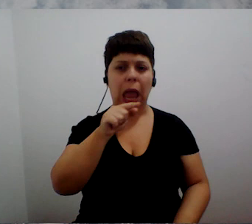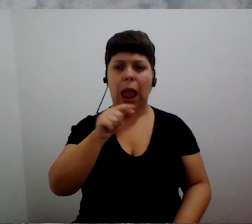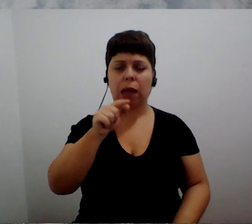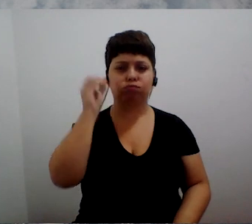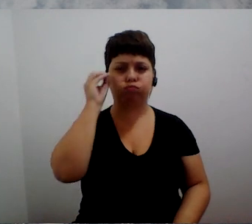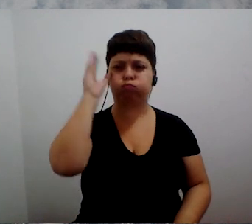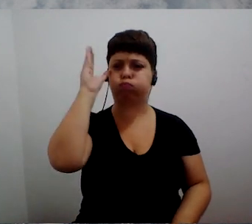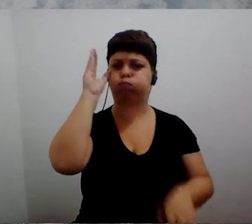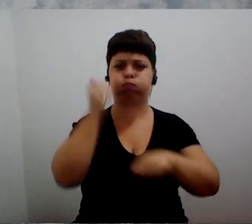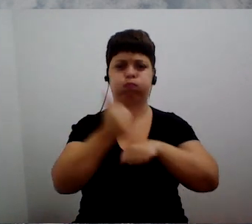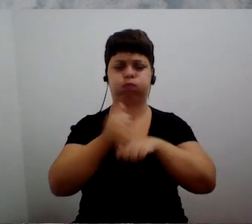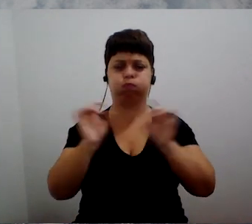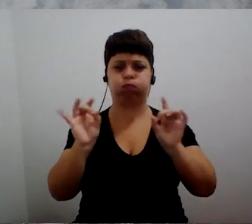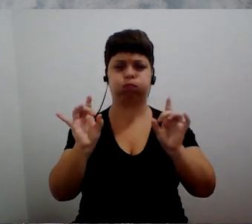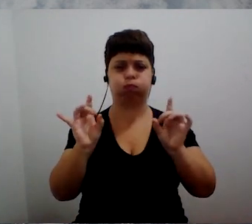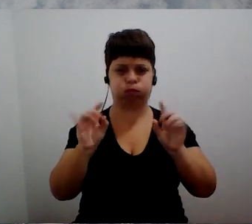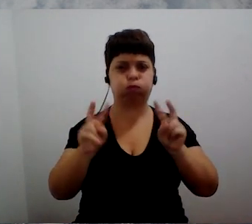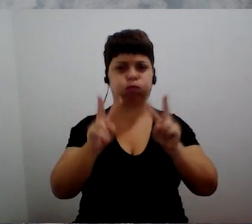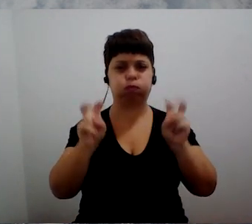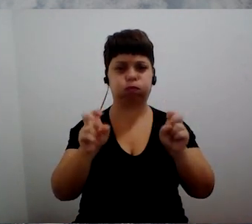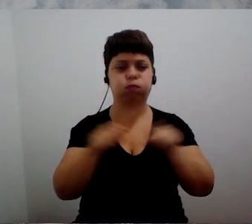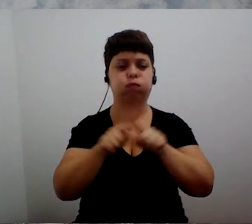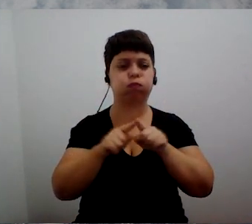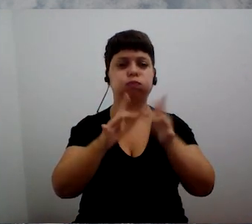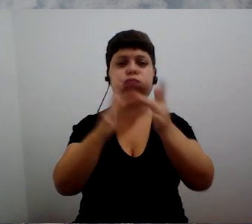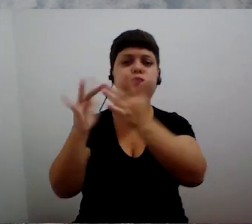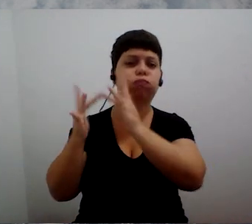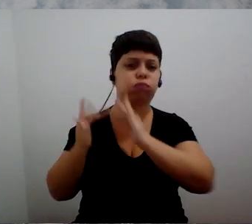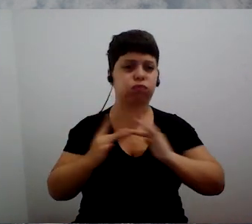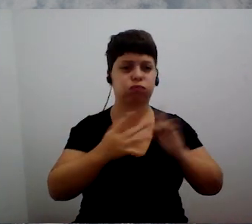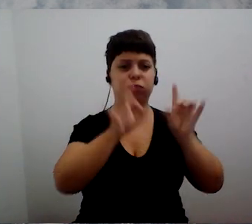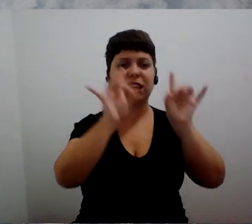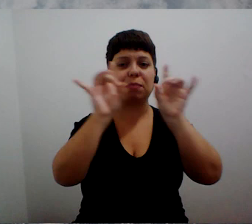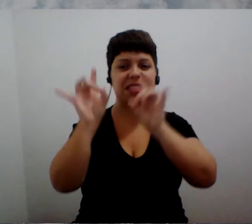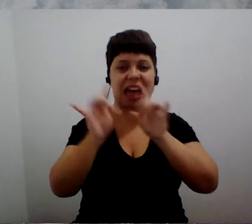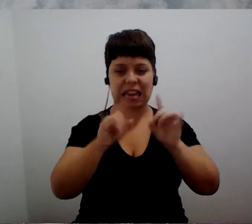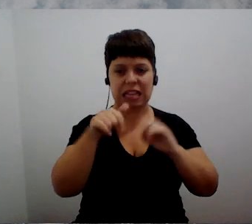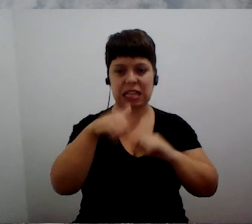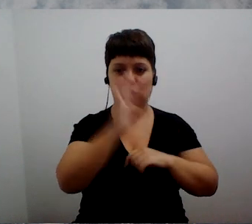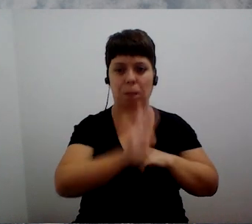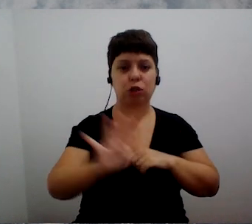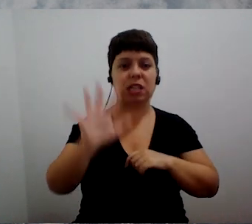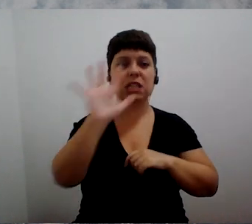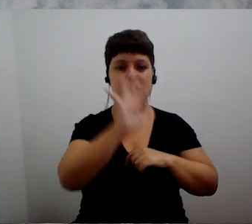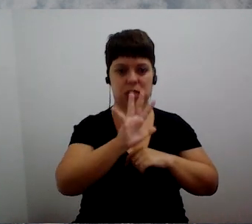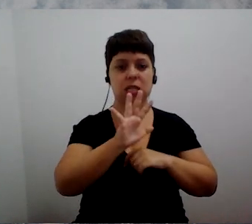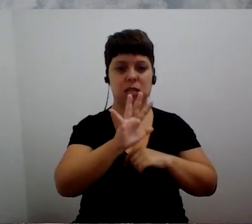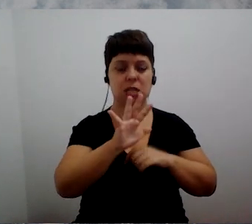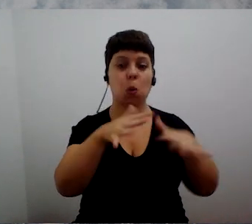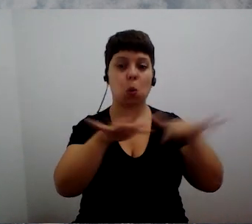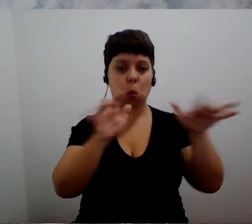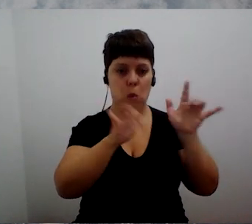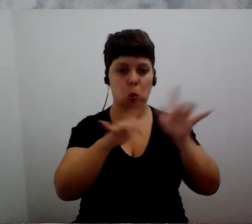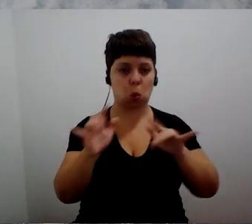We know that Tuha is one of the major national experts on the issue is connecting a strong network